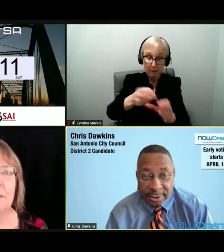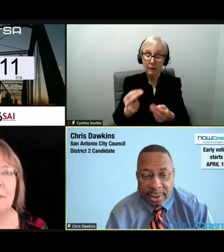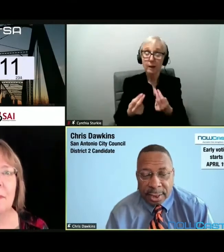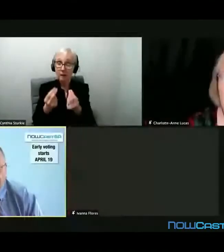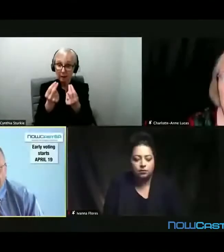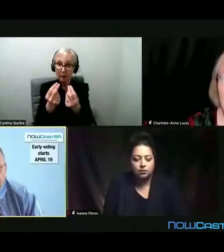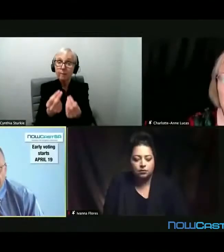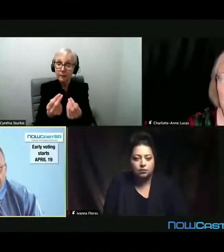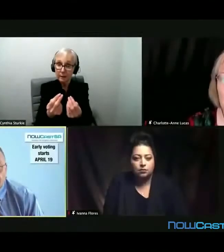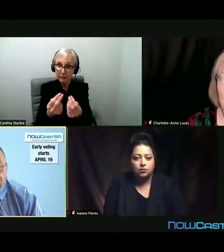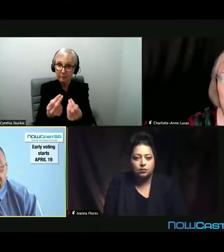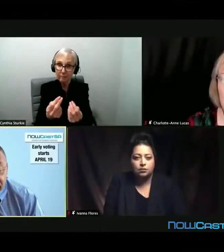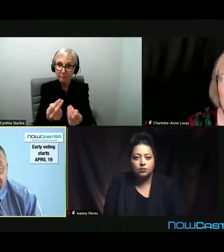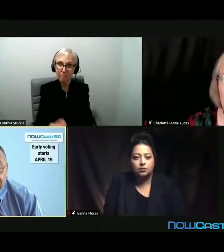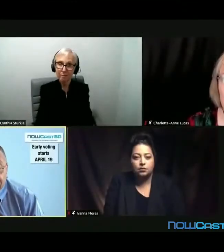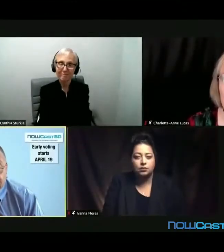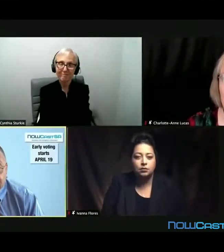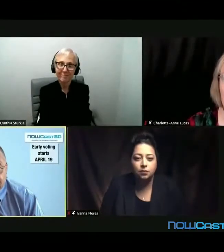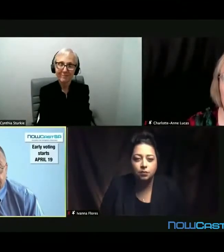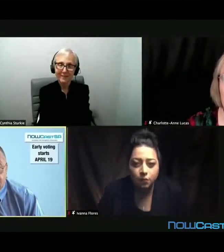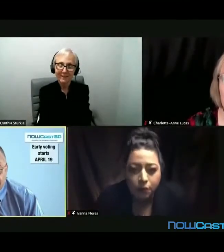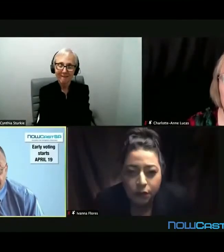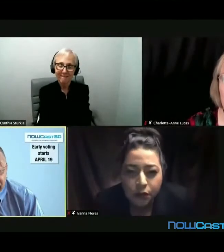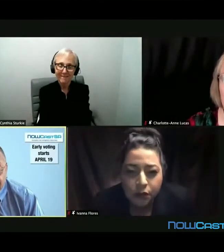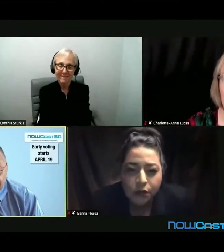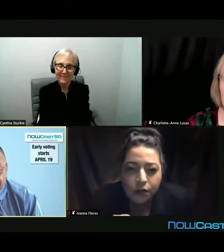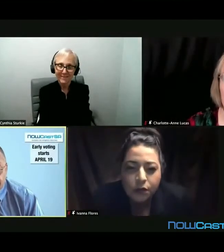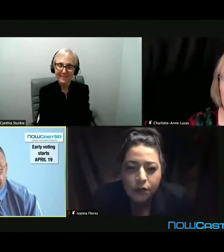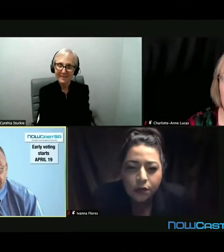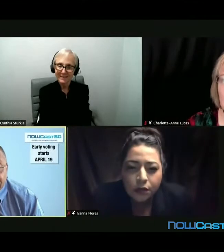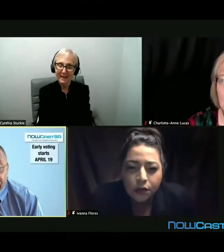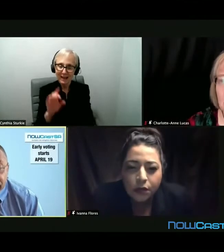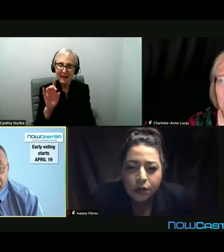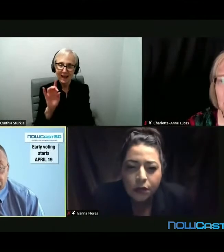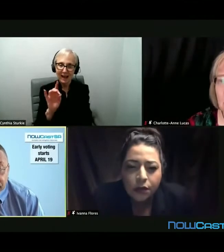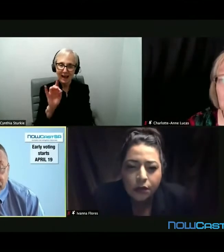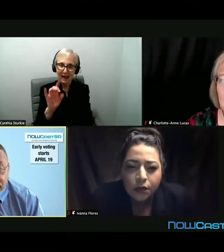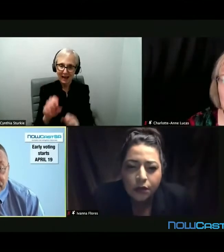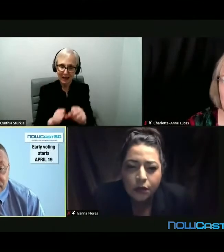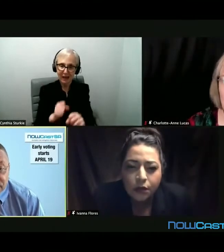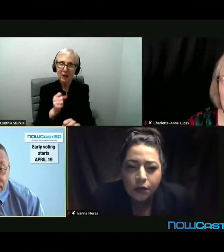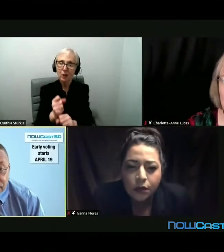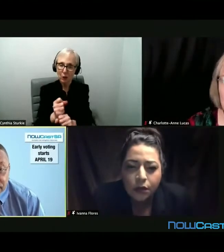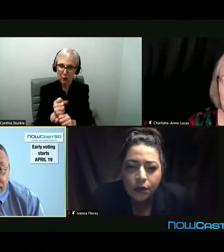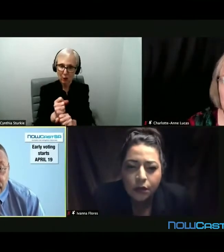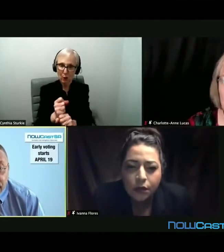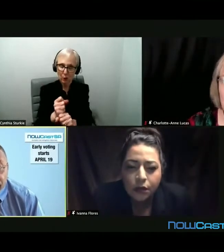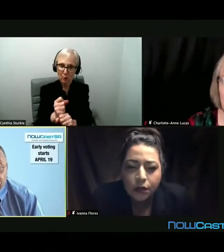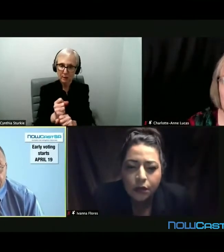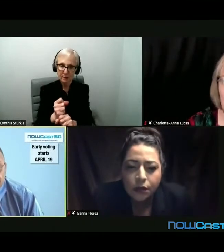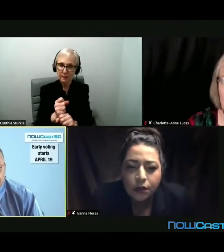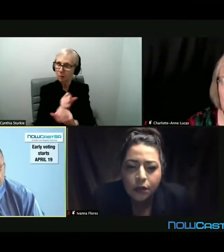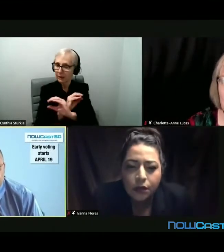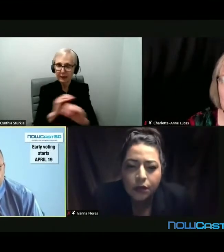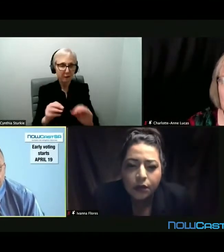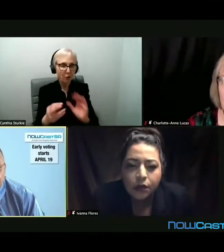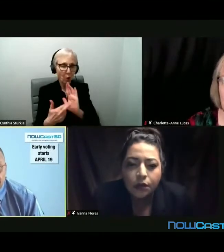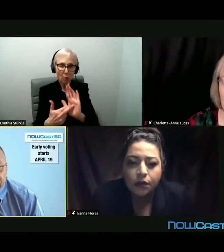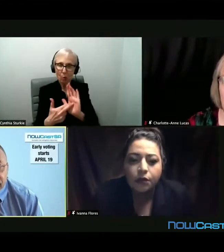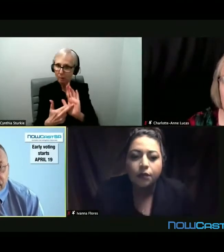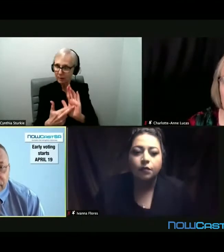nominated, it was 8 years and we did not have somebody to represent the seniors for District